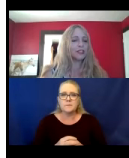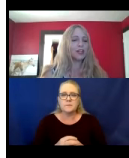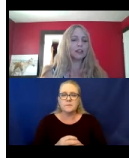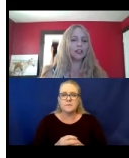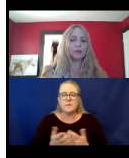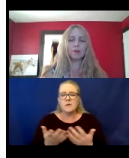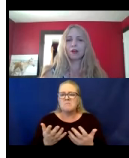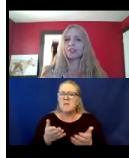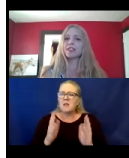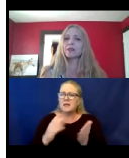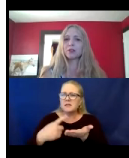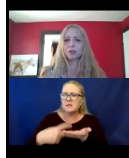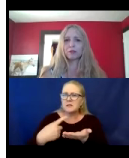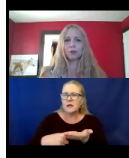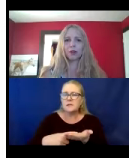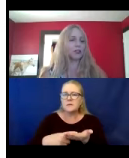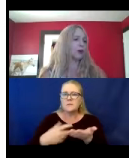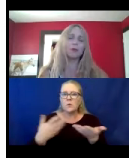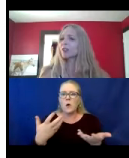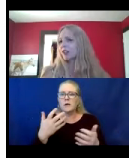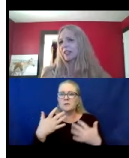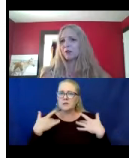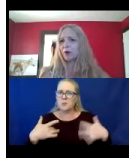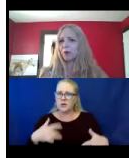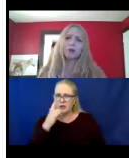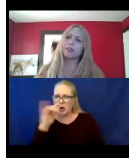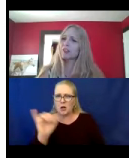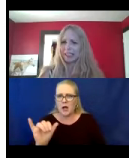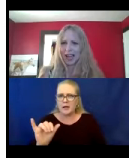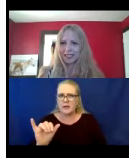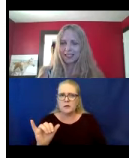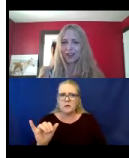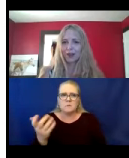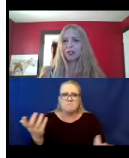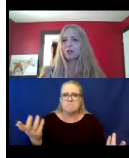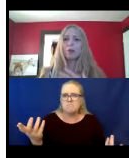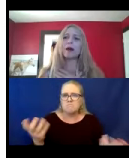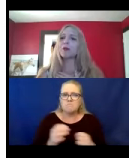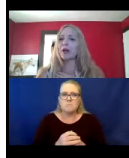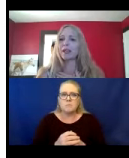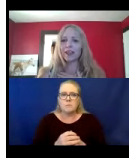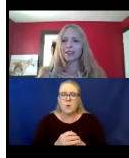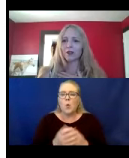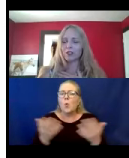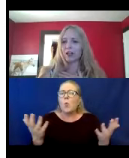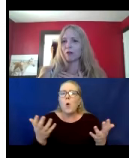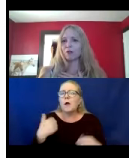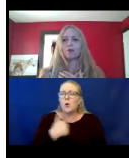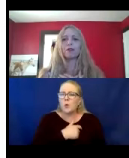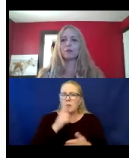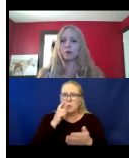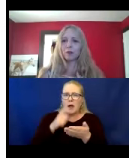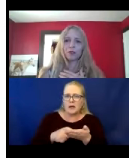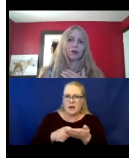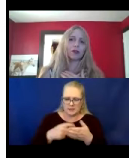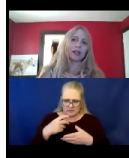So let's talk a little bit about the symptoms of depression. What are we looking for? What are we looking at? What might we recognize in ourselves or